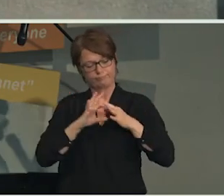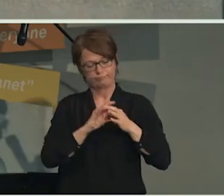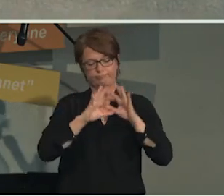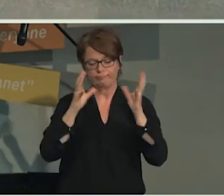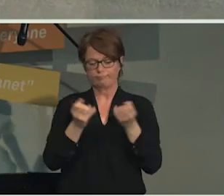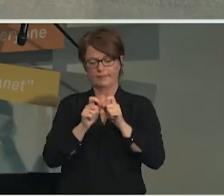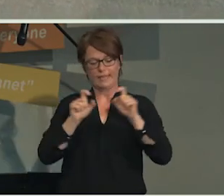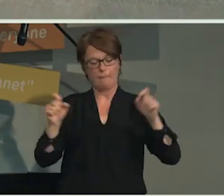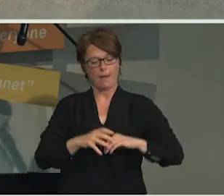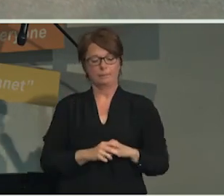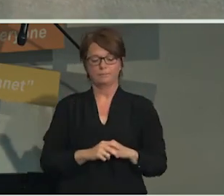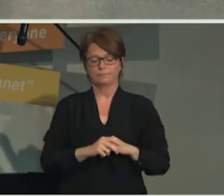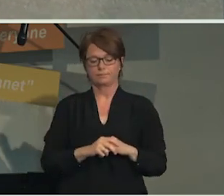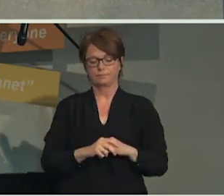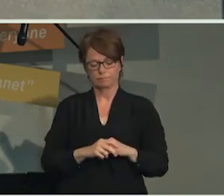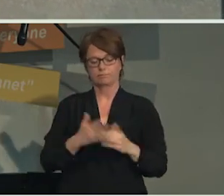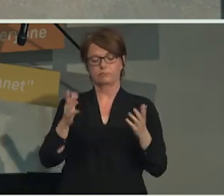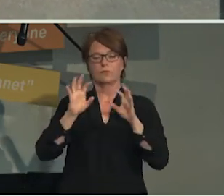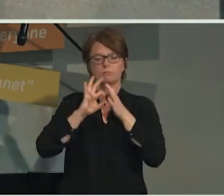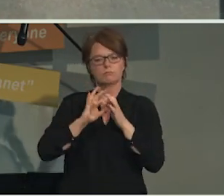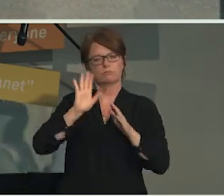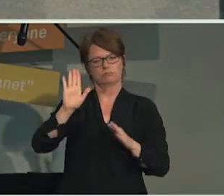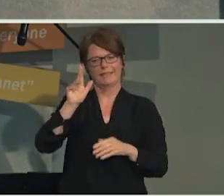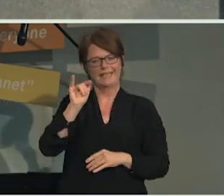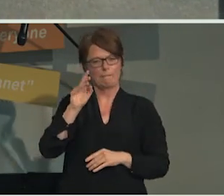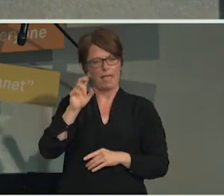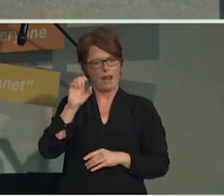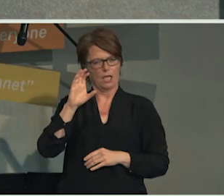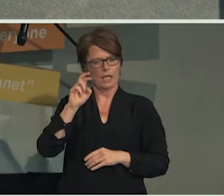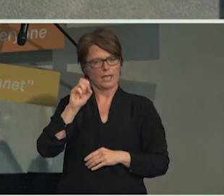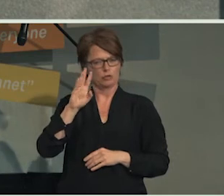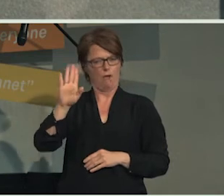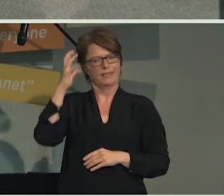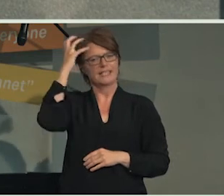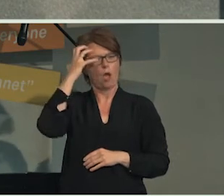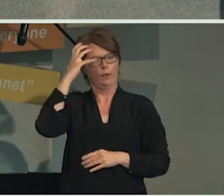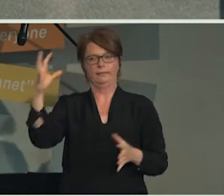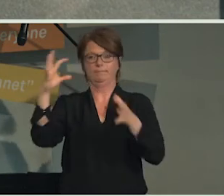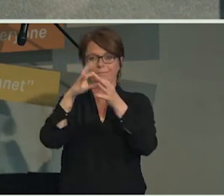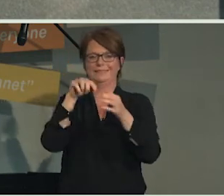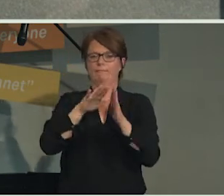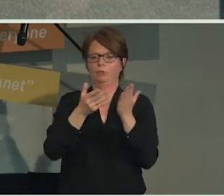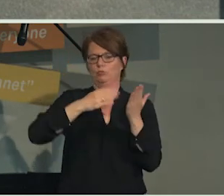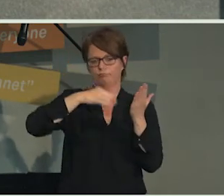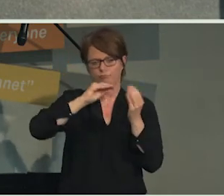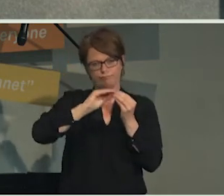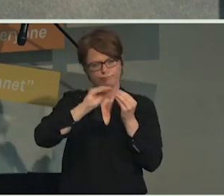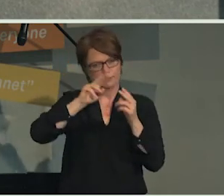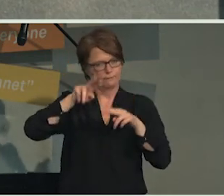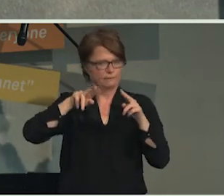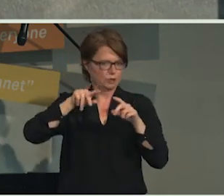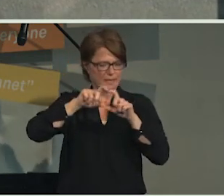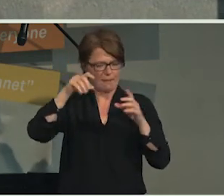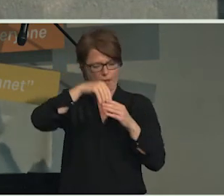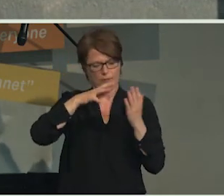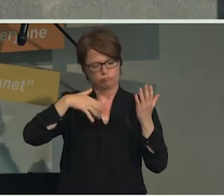the CIJ and the Gundervani Institute edited in honor of Kimberlé Crenshaw. 19 authors are telling what